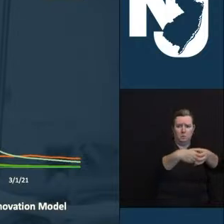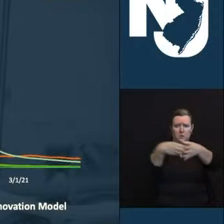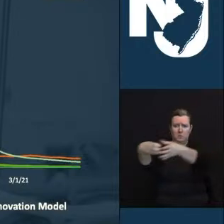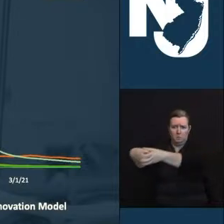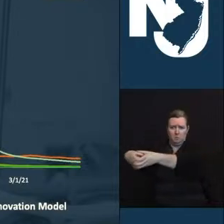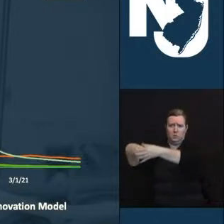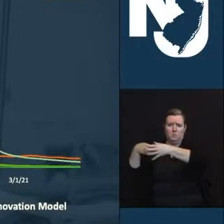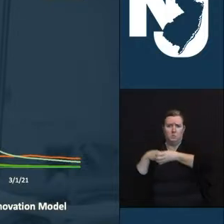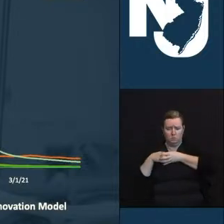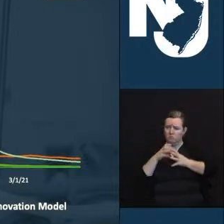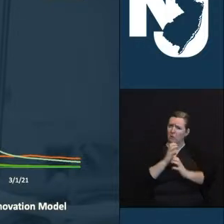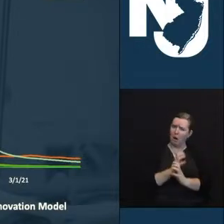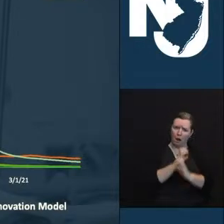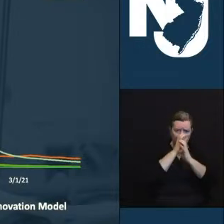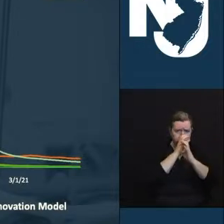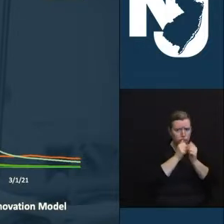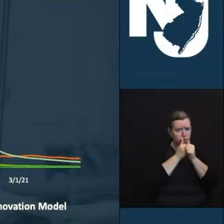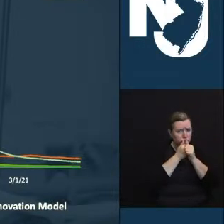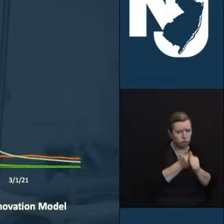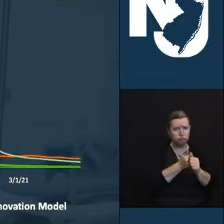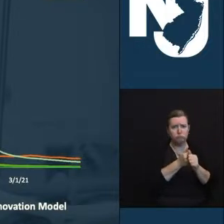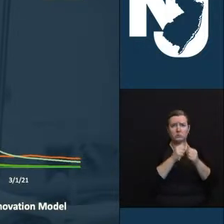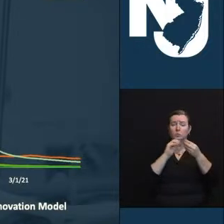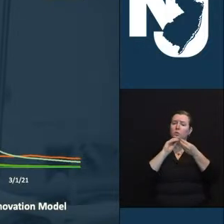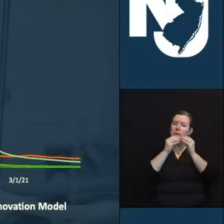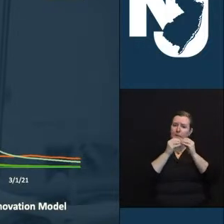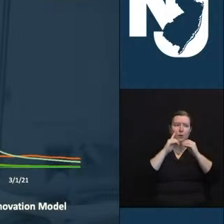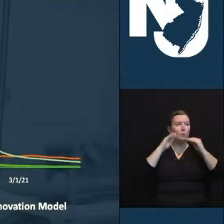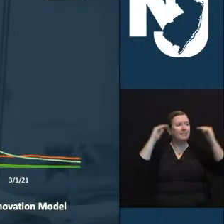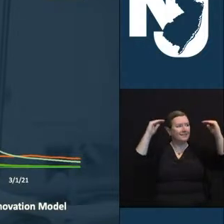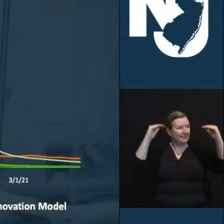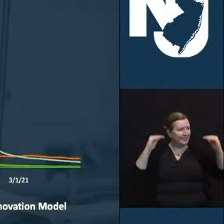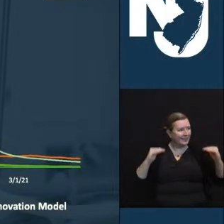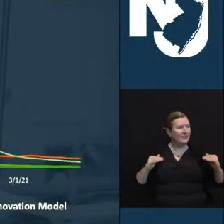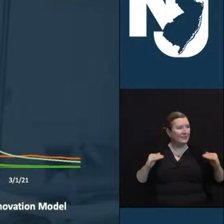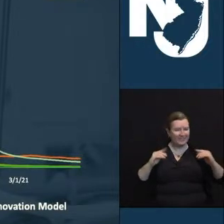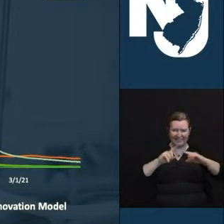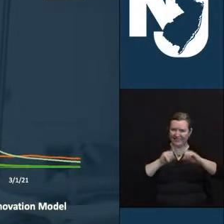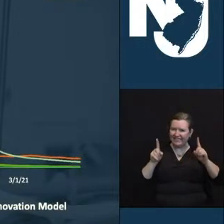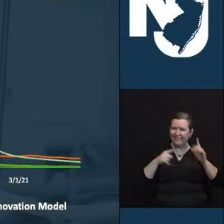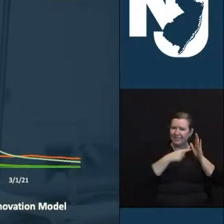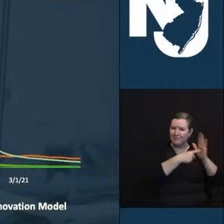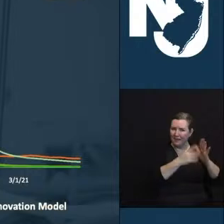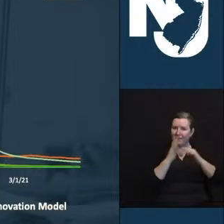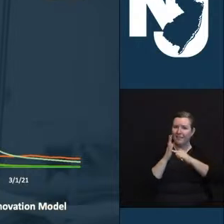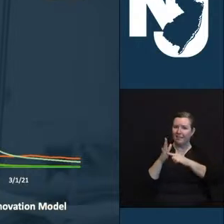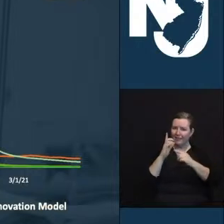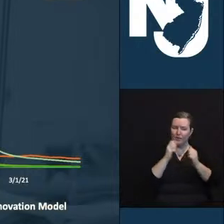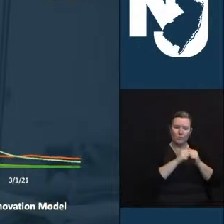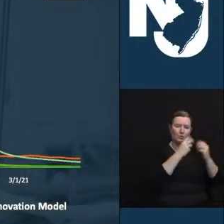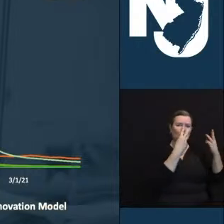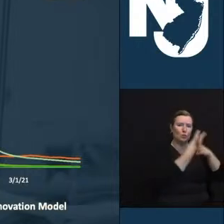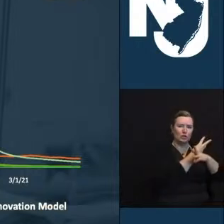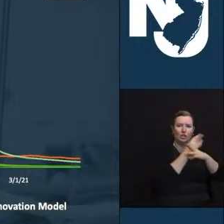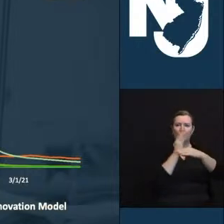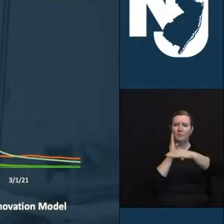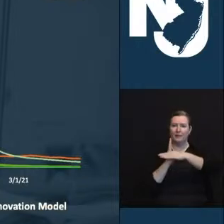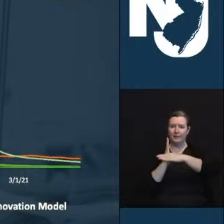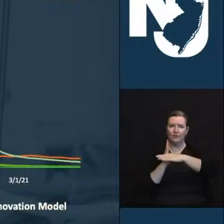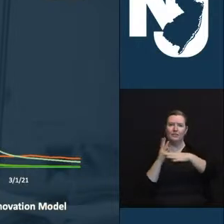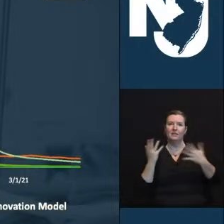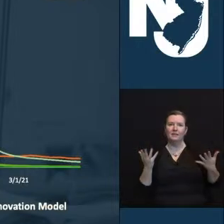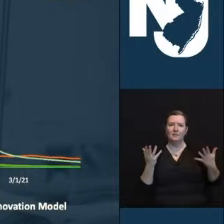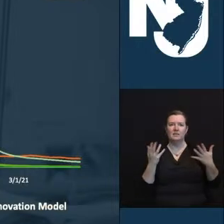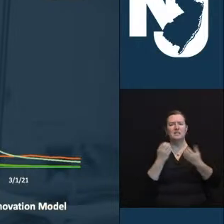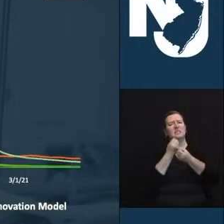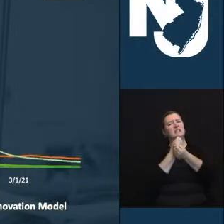hospital metrics, all of them stay within the safety zone. And I don't have off the top of my head the